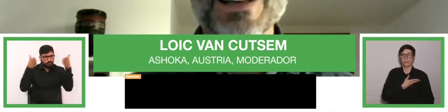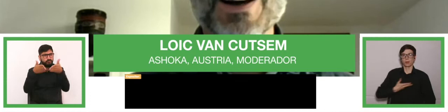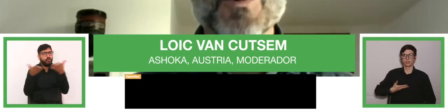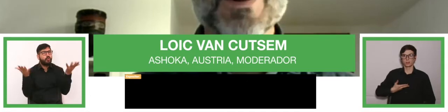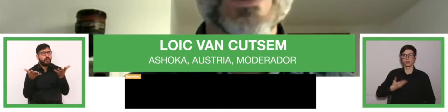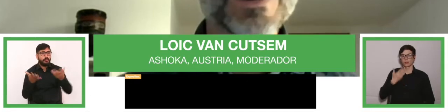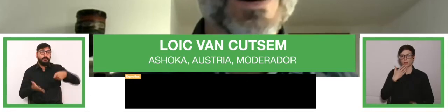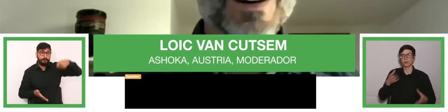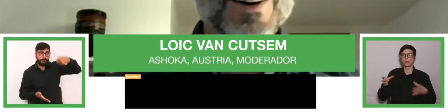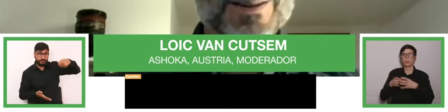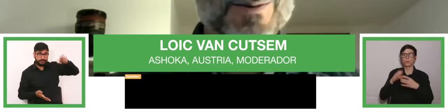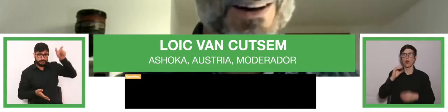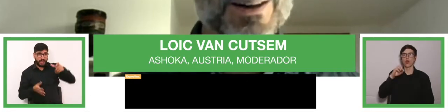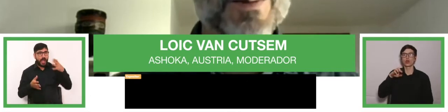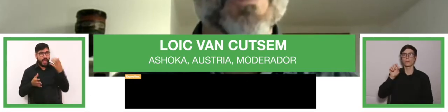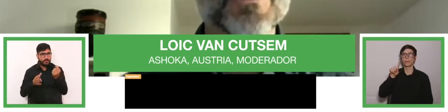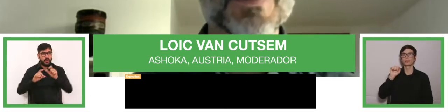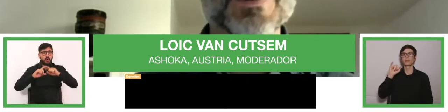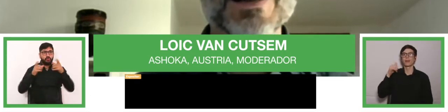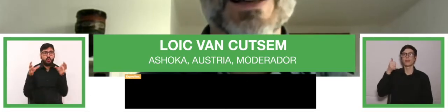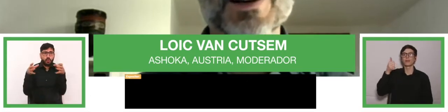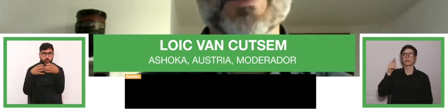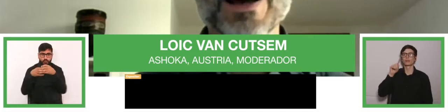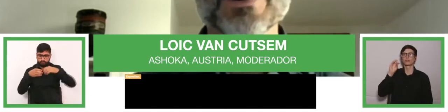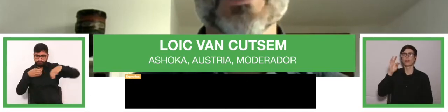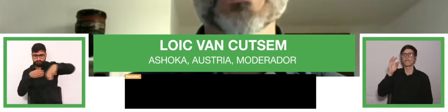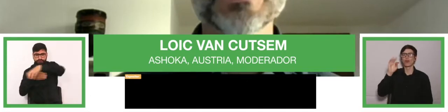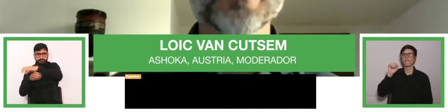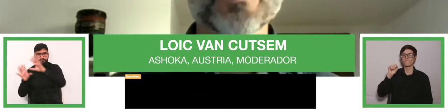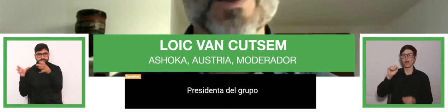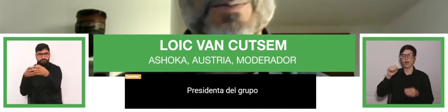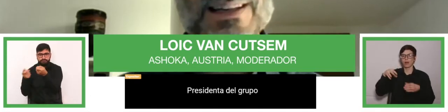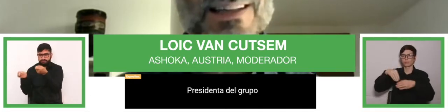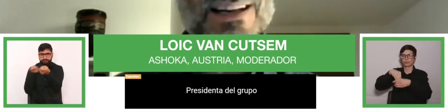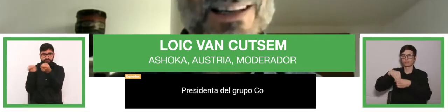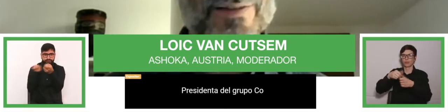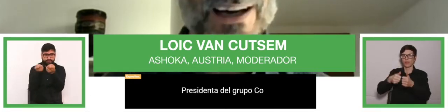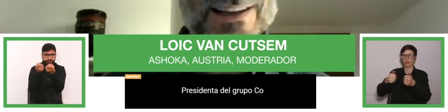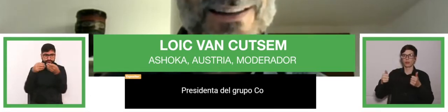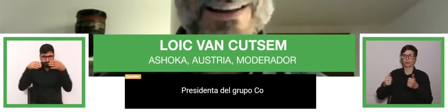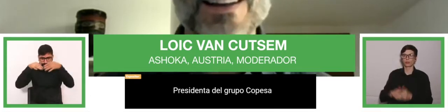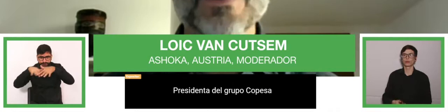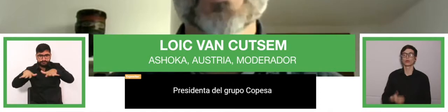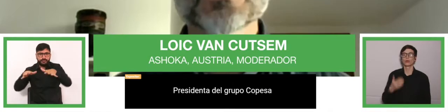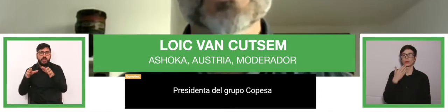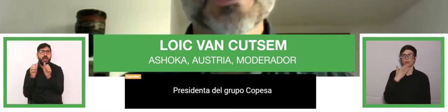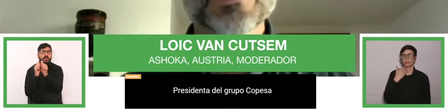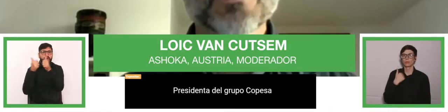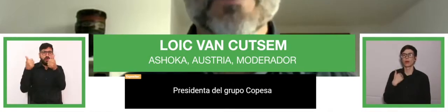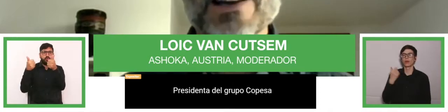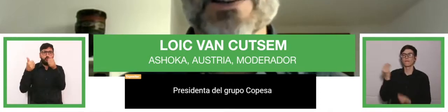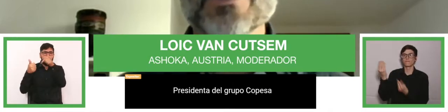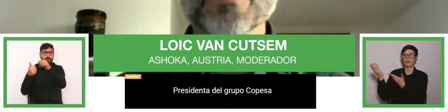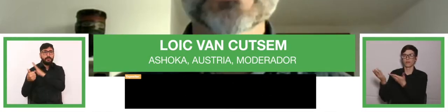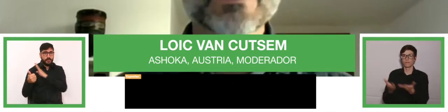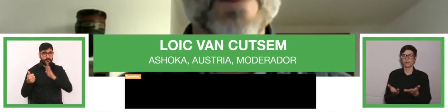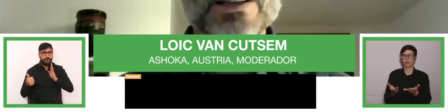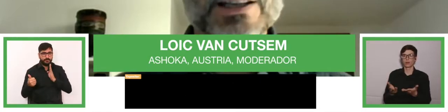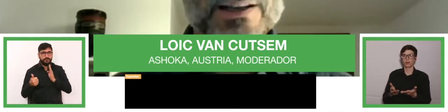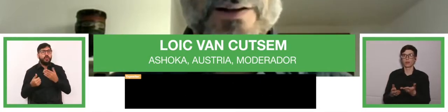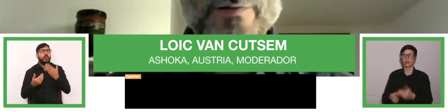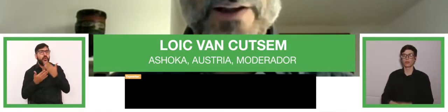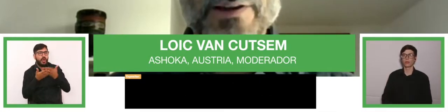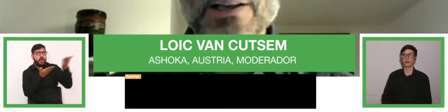Welcome, Catalina. We also welcome today in our panel Nevgu Bilsel Safkan, who's the general manager of